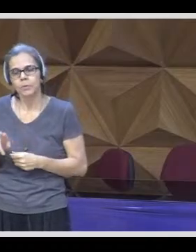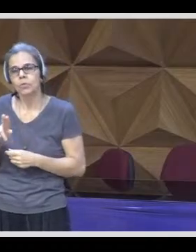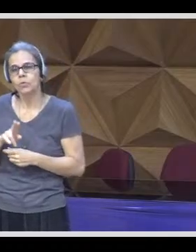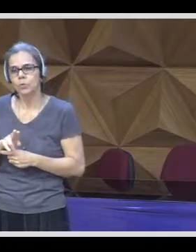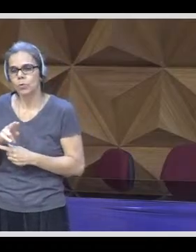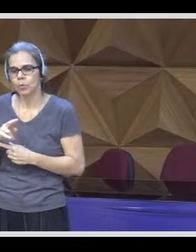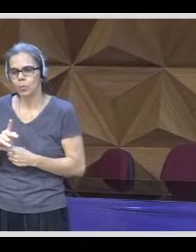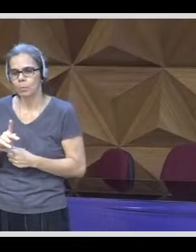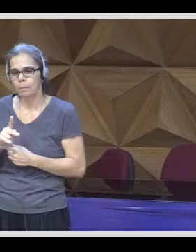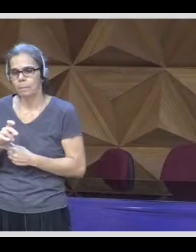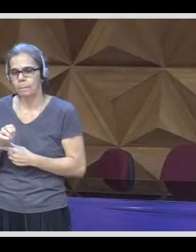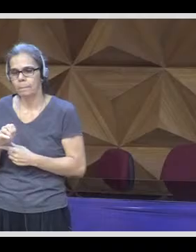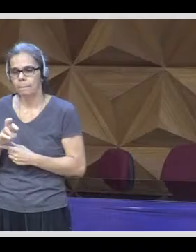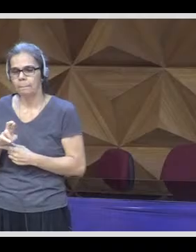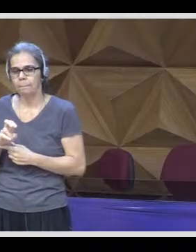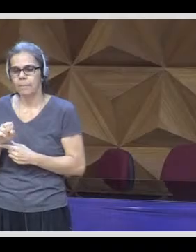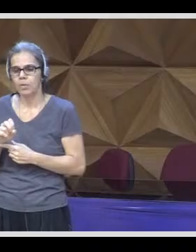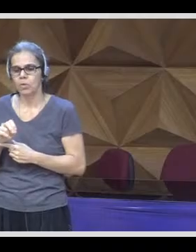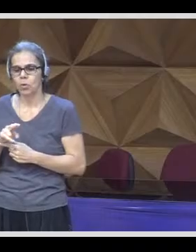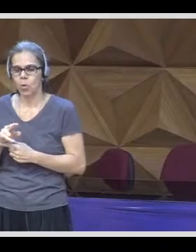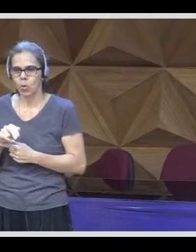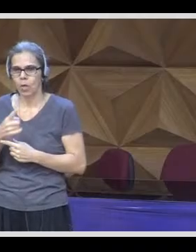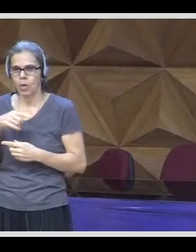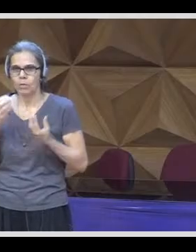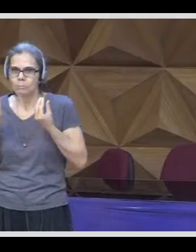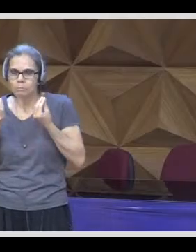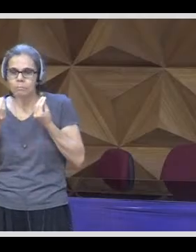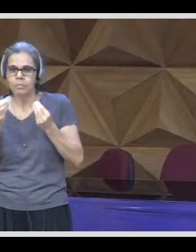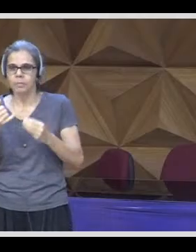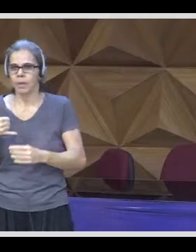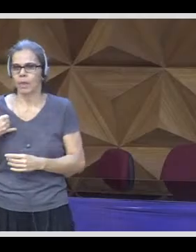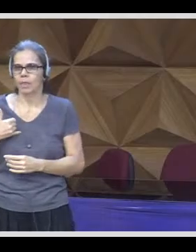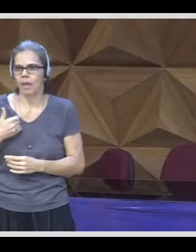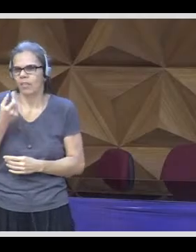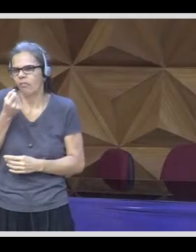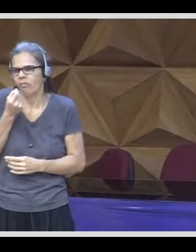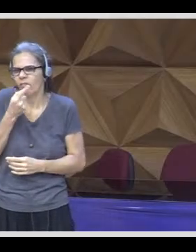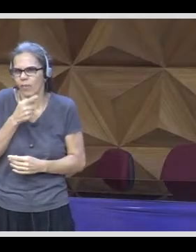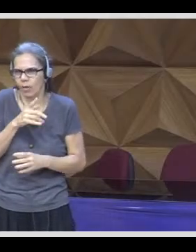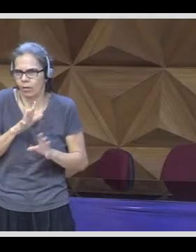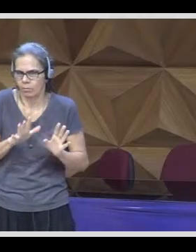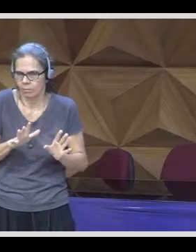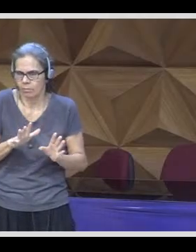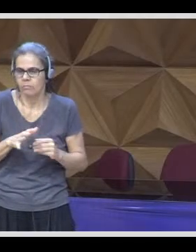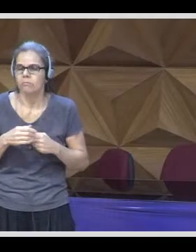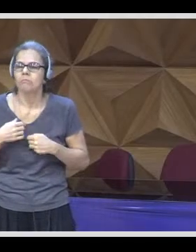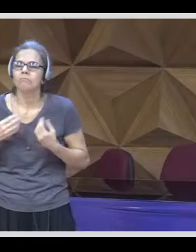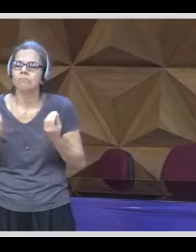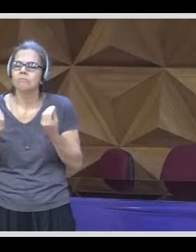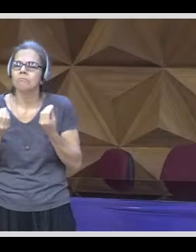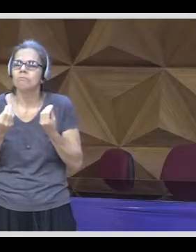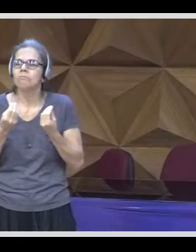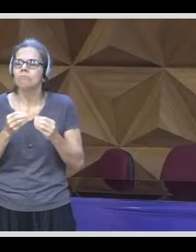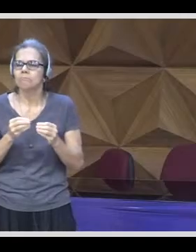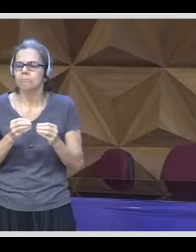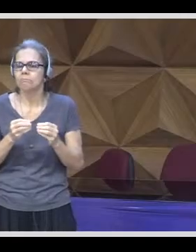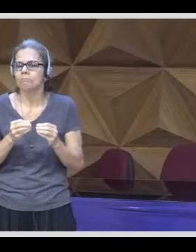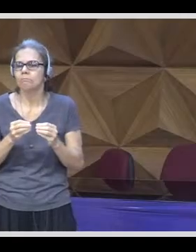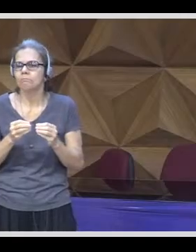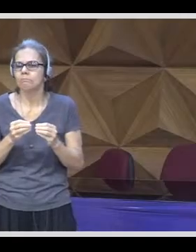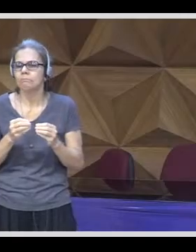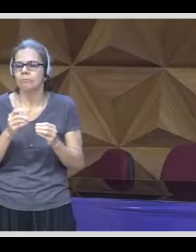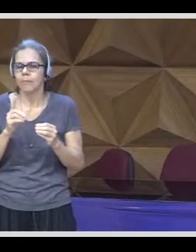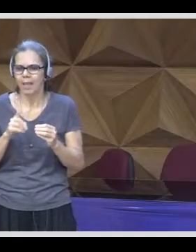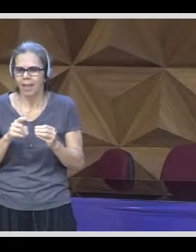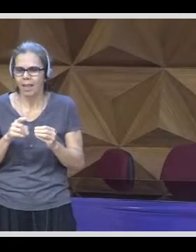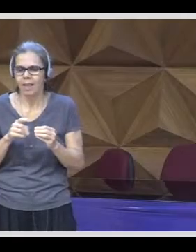fake. Okay? So I had a persona or an account based in Brazil or in the